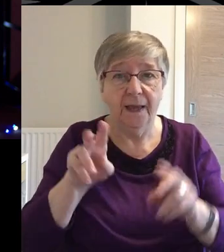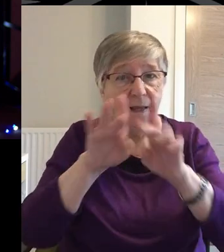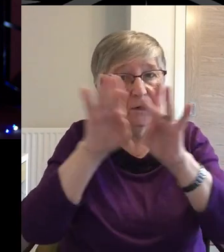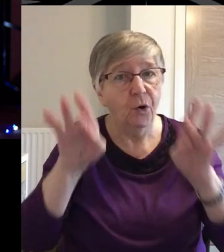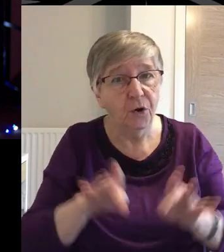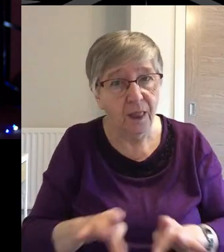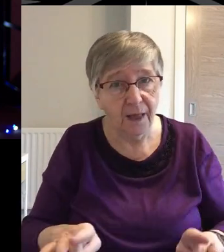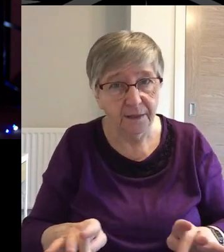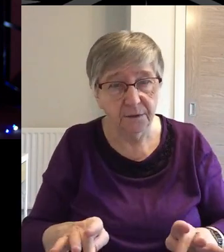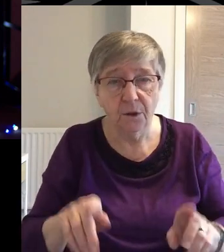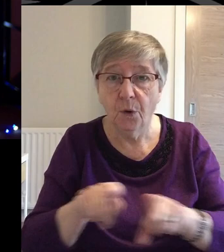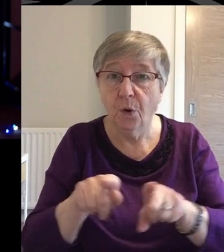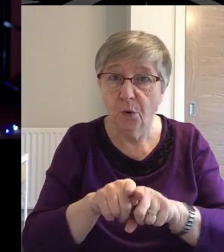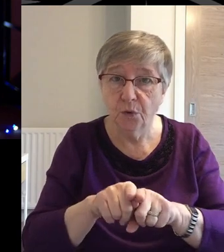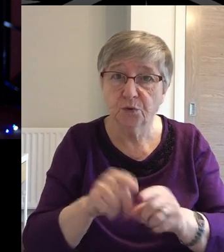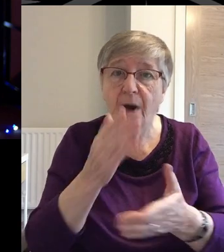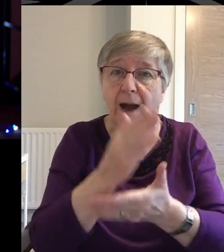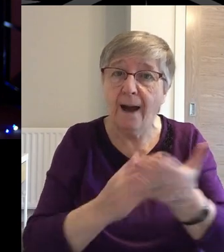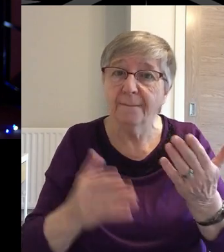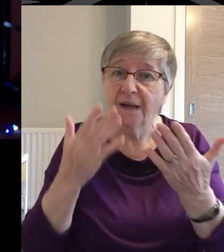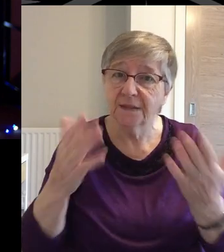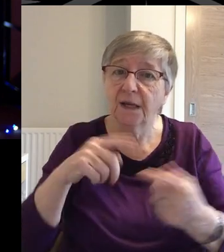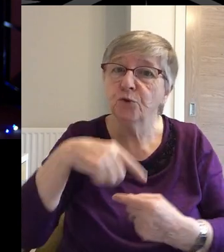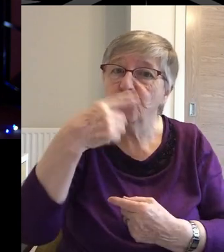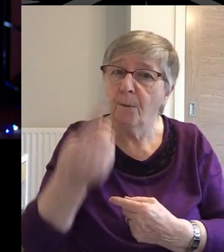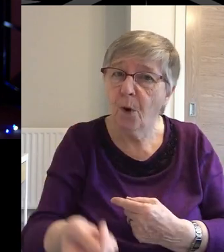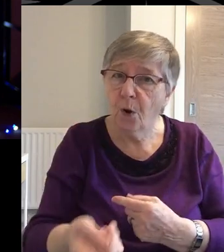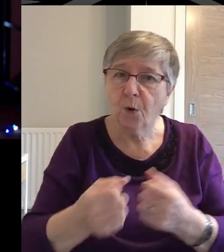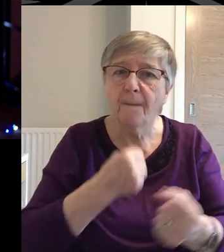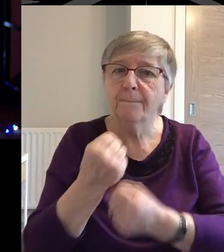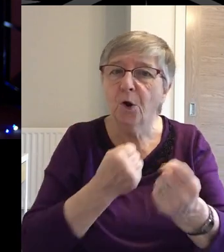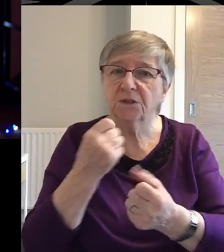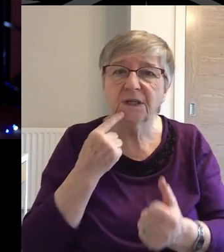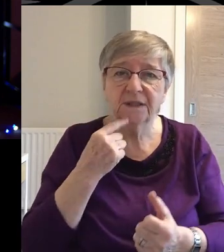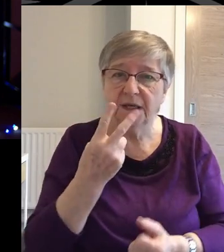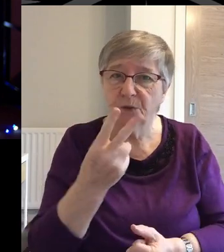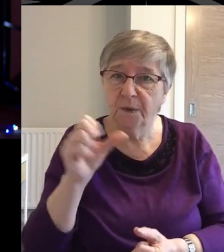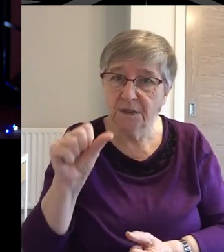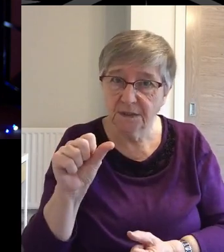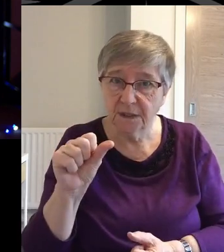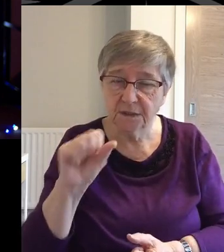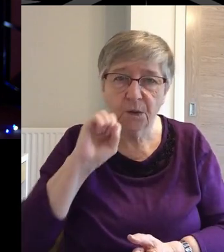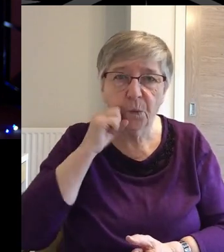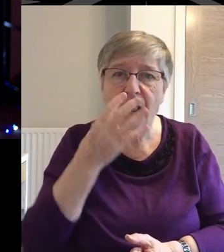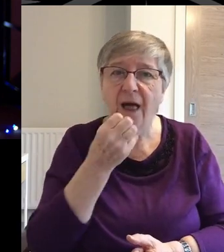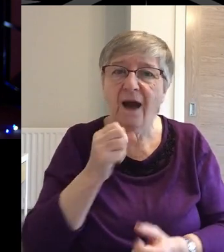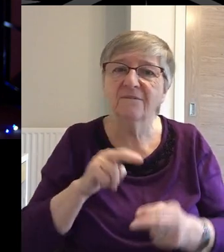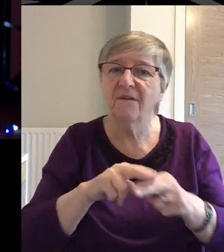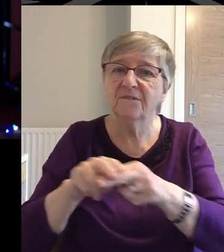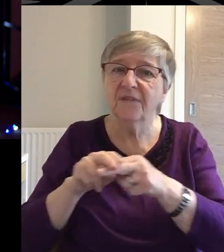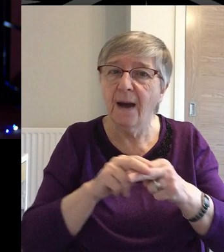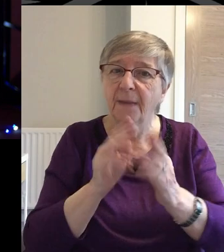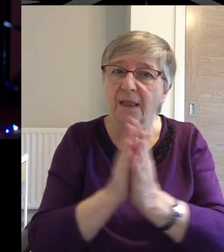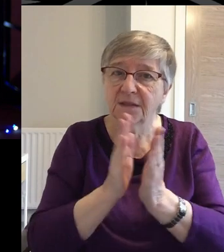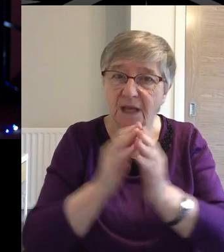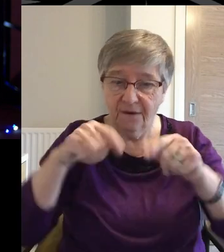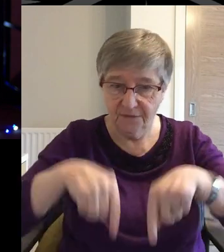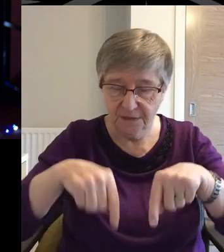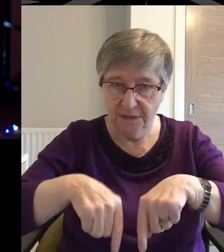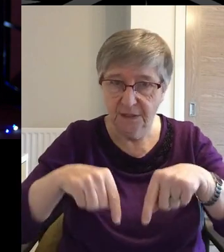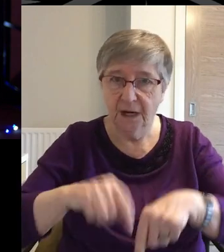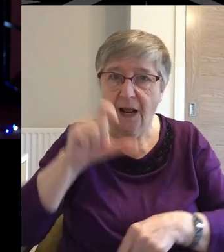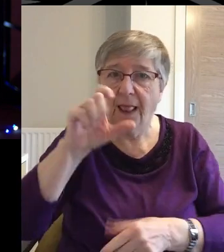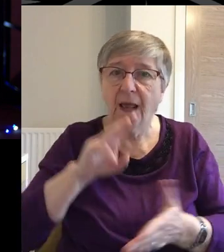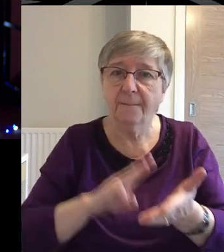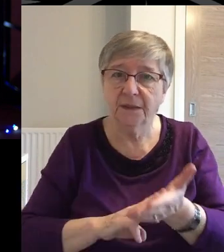online. And also to say also at 10:30 tomorrow on Boxing Day, there'll be a family service here in person at